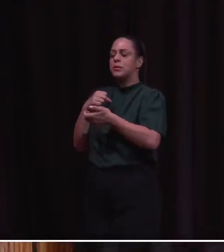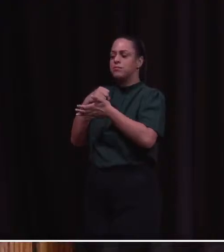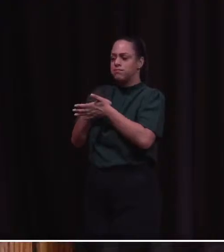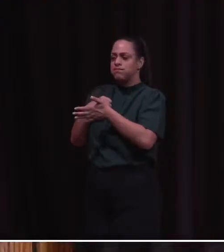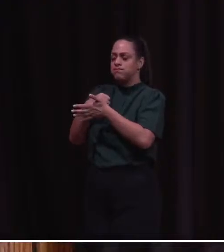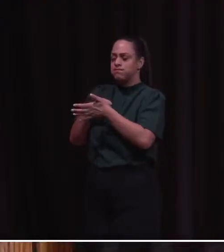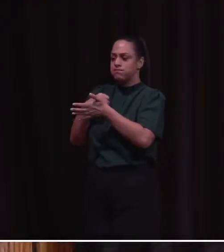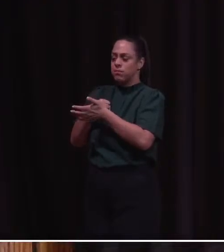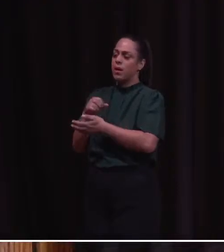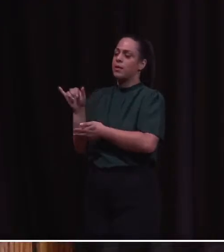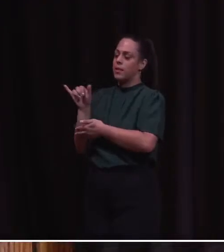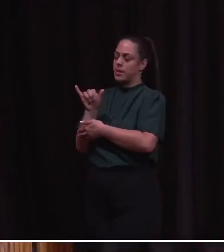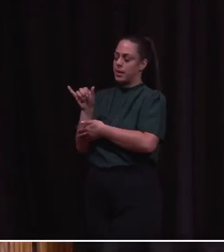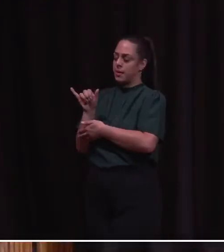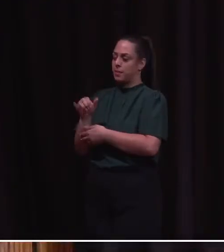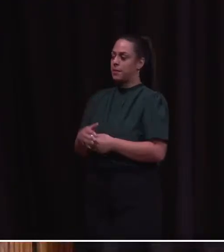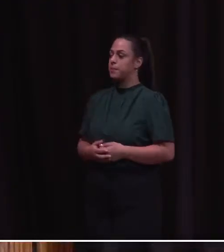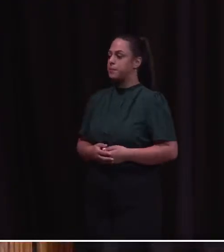The